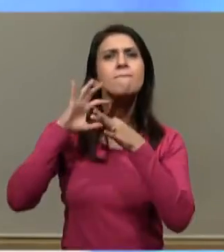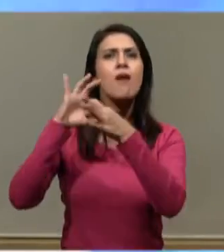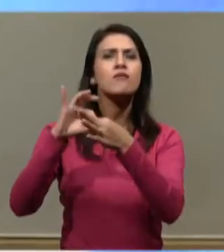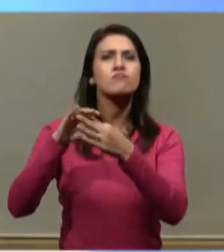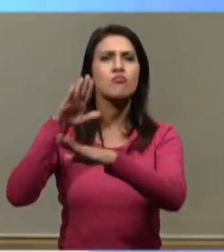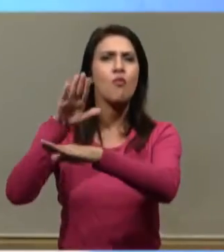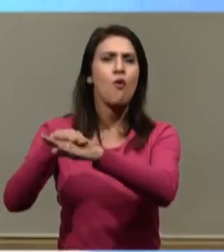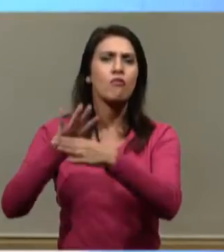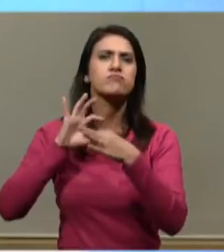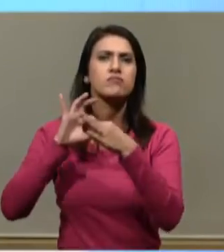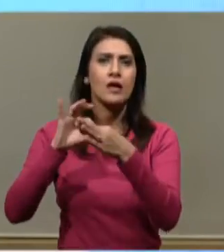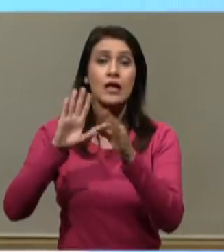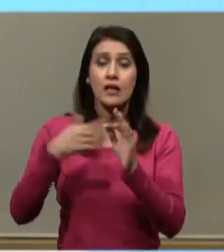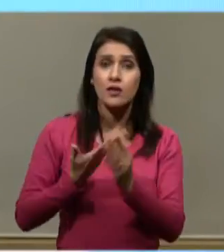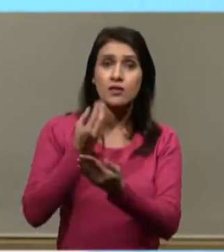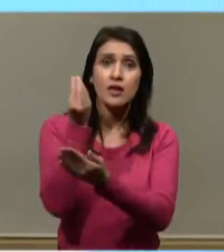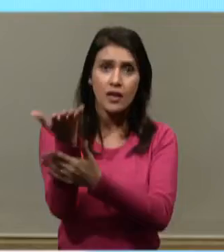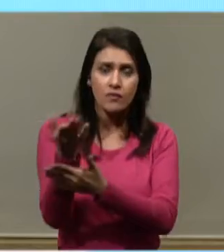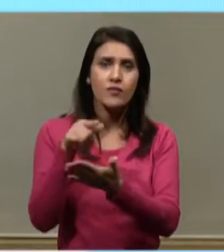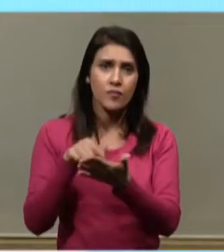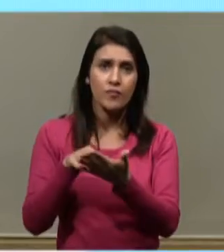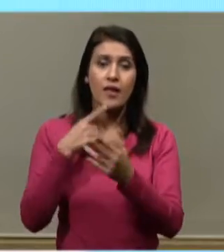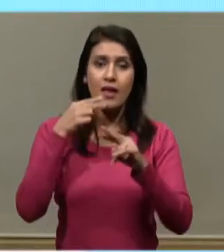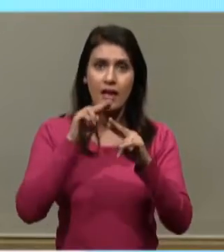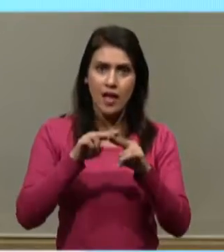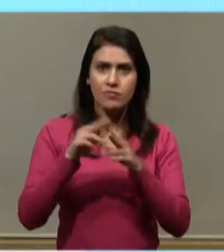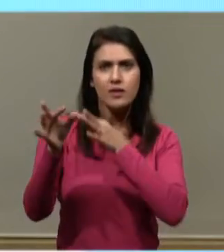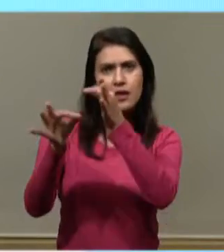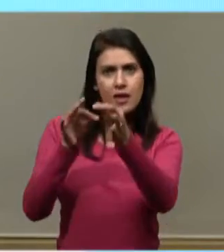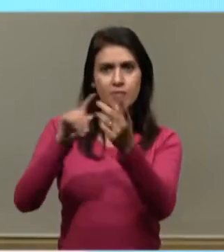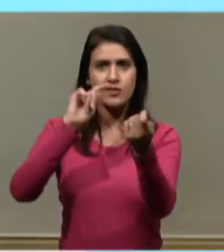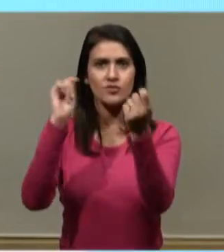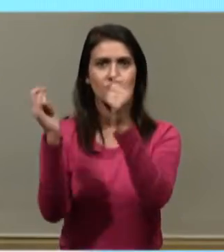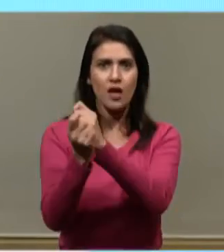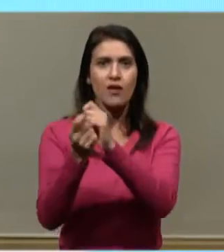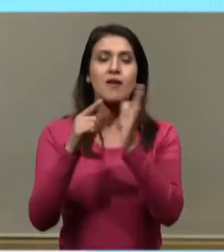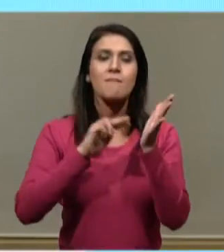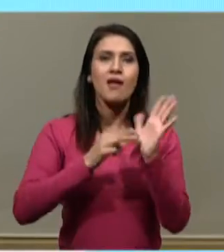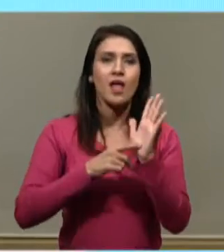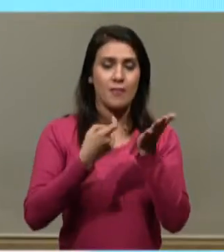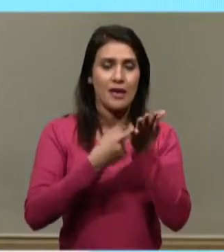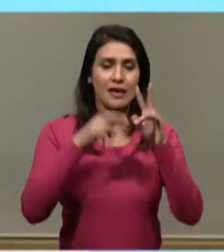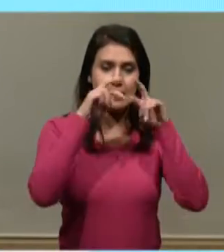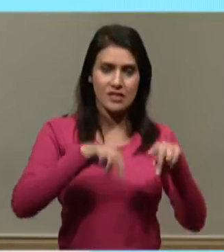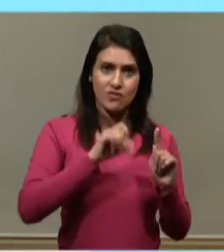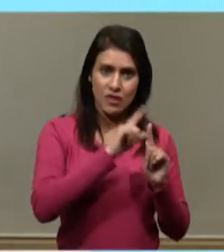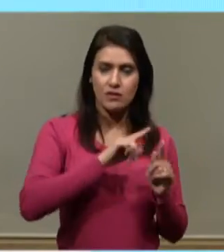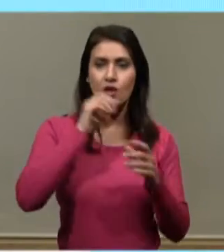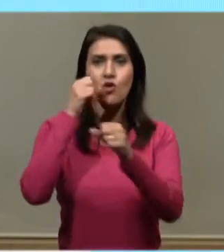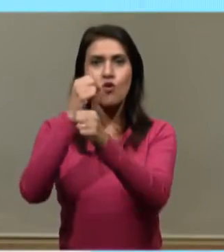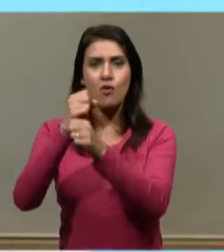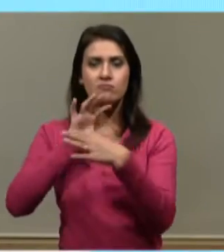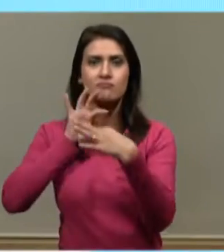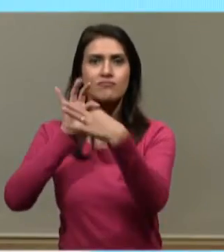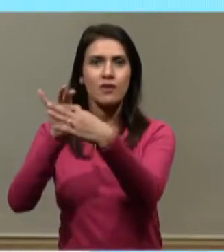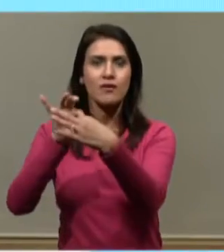after that comes, for us, impact is if we are able to convert that research into an engagement with the government. So typically in